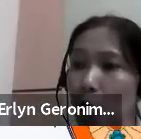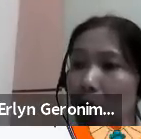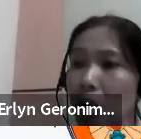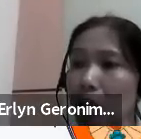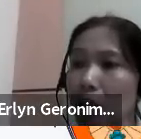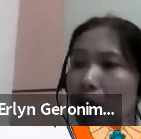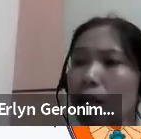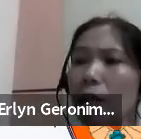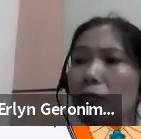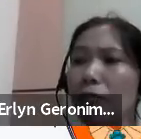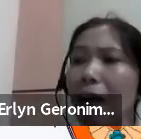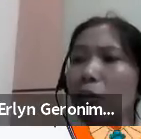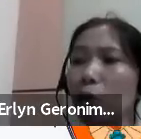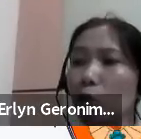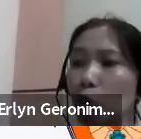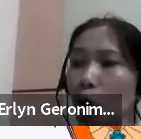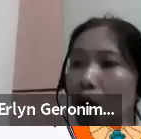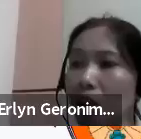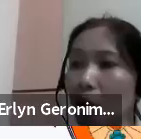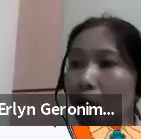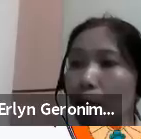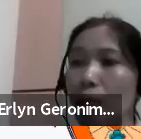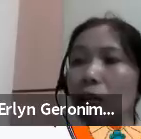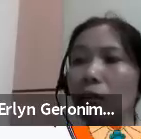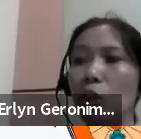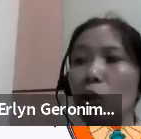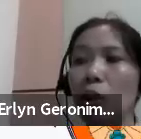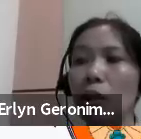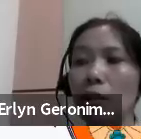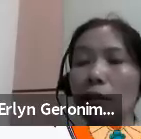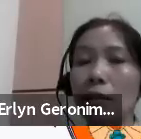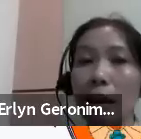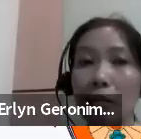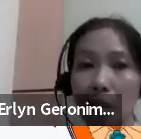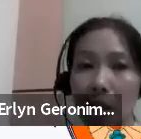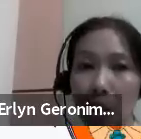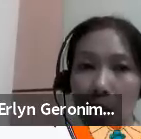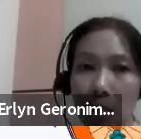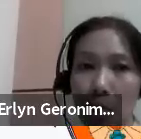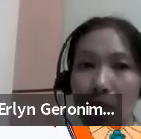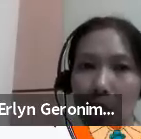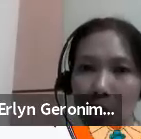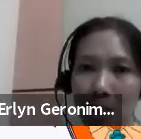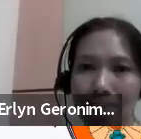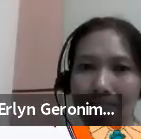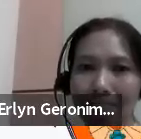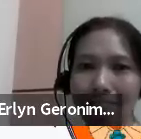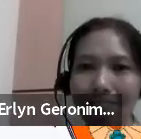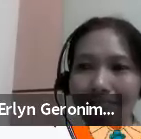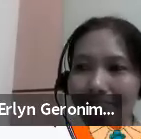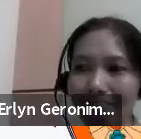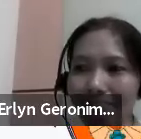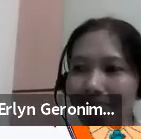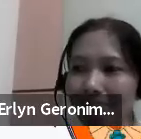of teachers, and value the joys of being a teacher and the teaching profession.